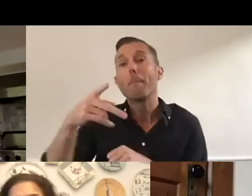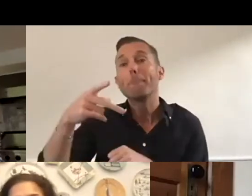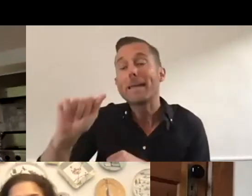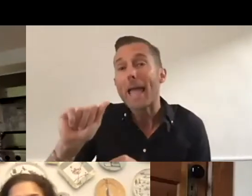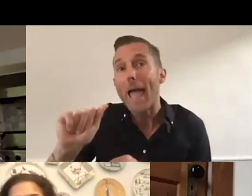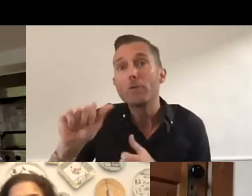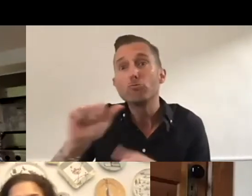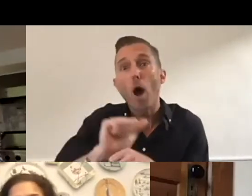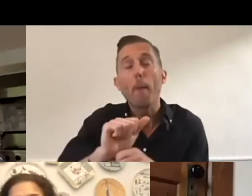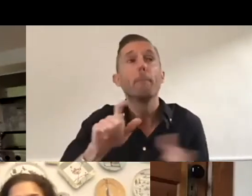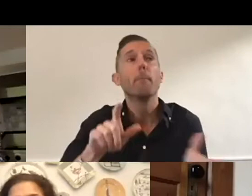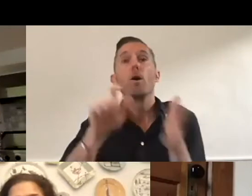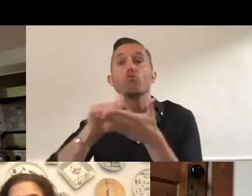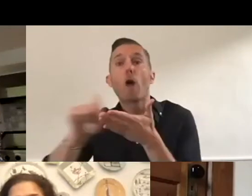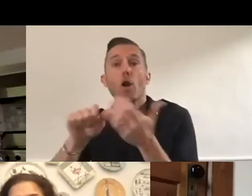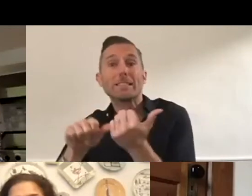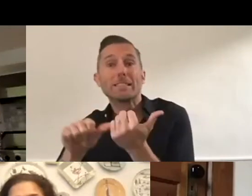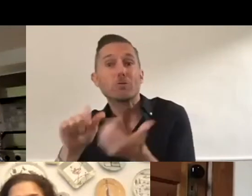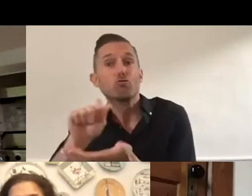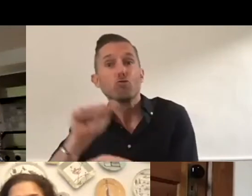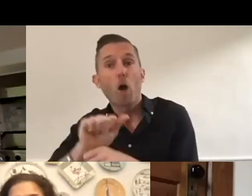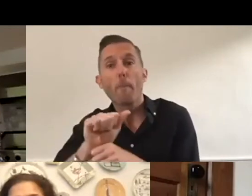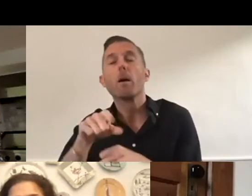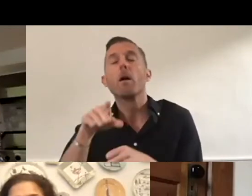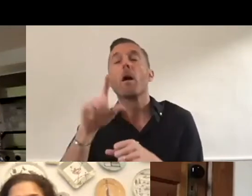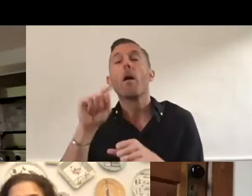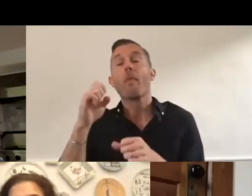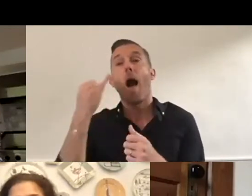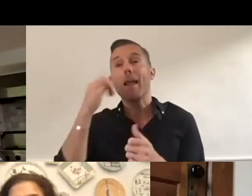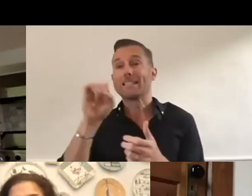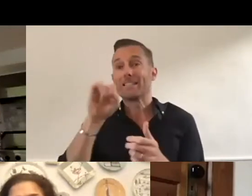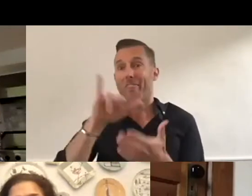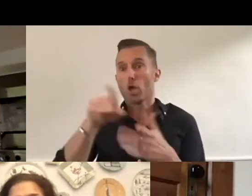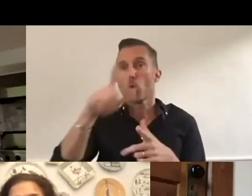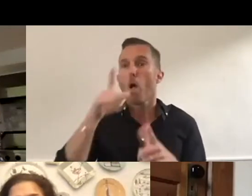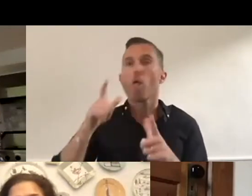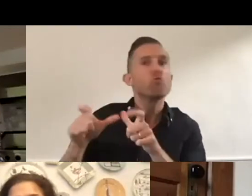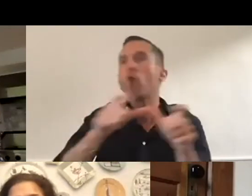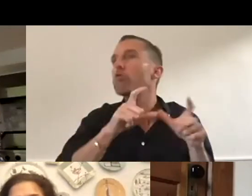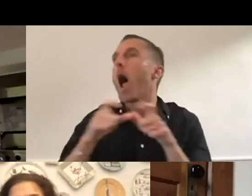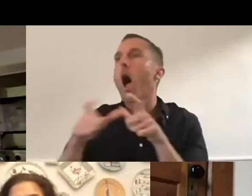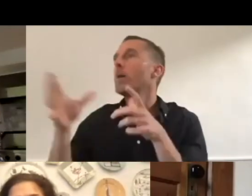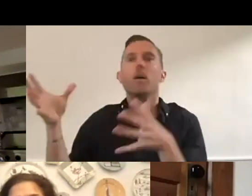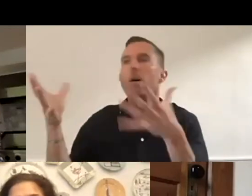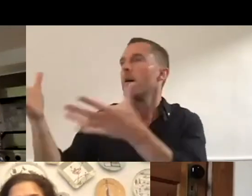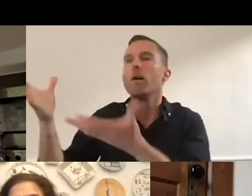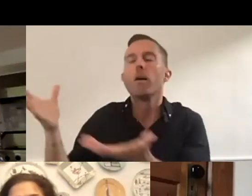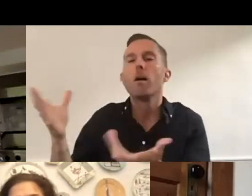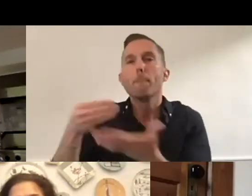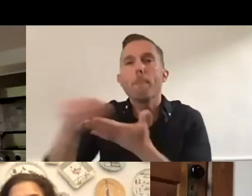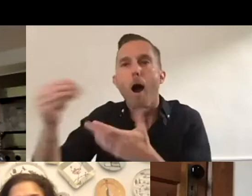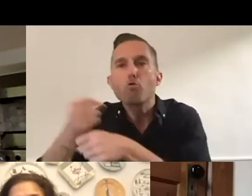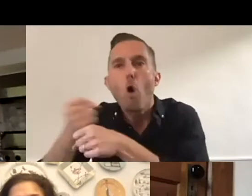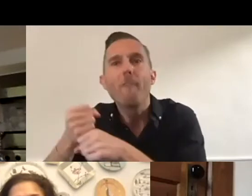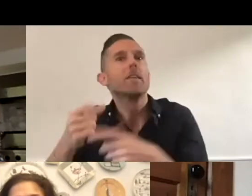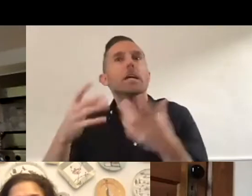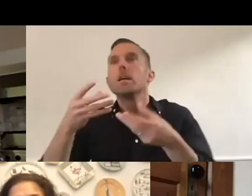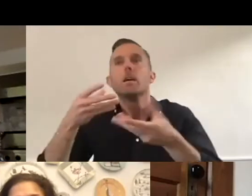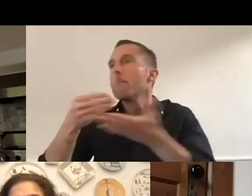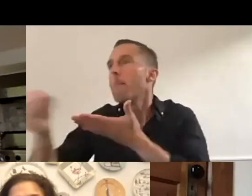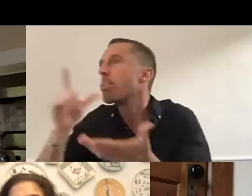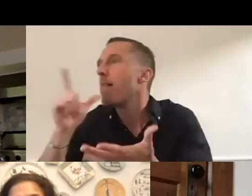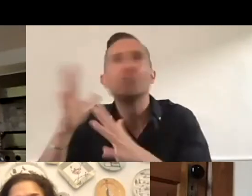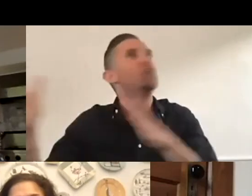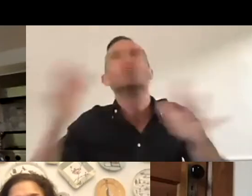assistant jobs, that you're going to be running around and getting coffee and getting people lunch. And there's the assumption, I think, made, a lot